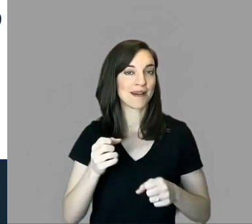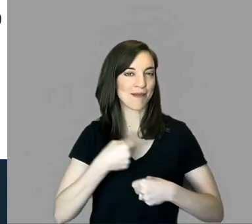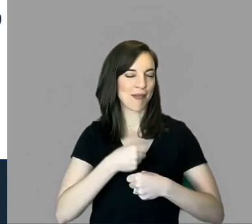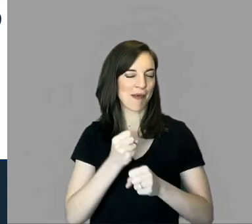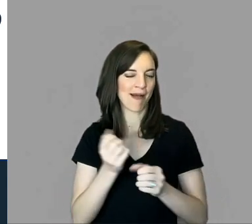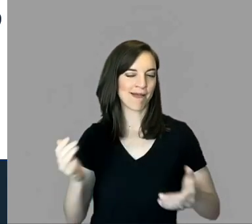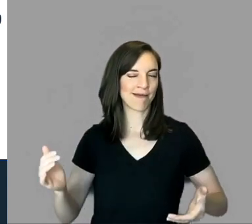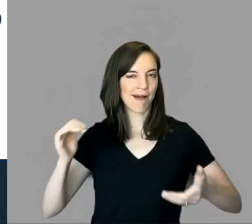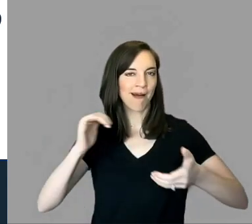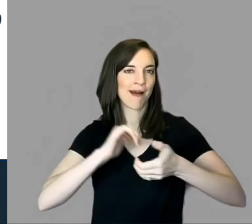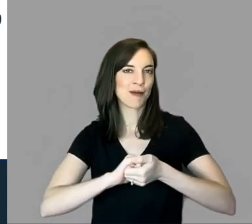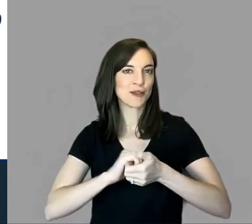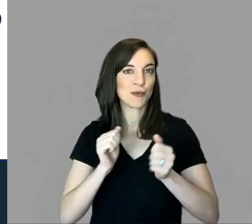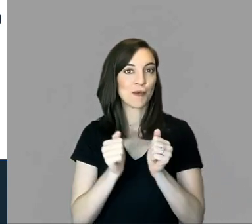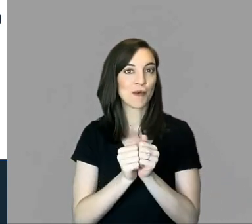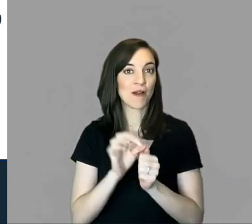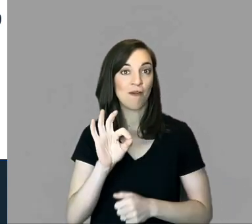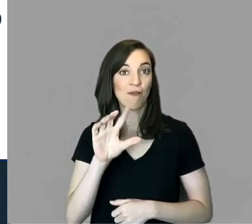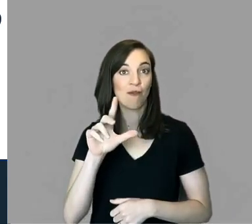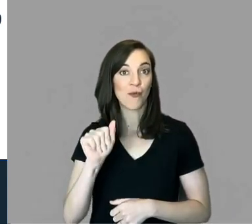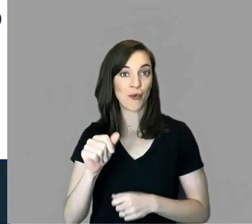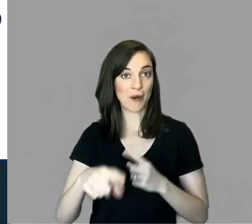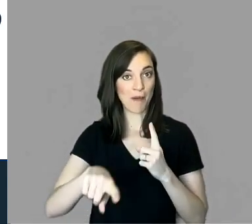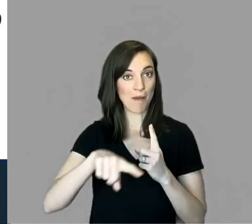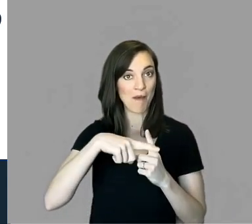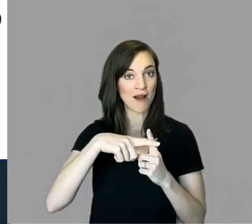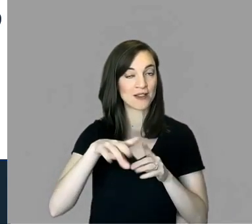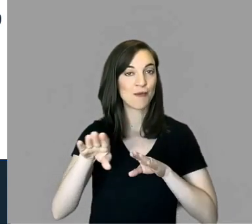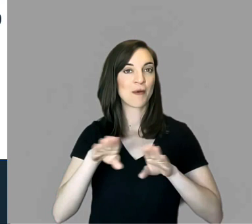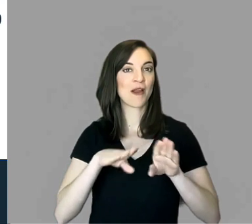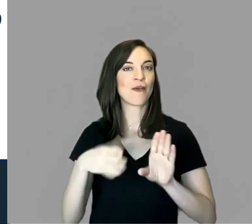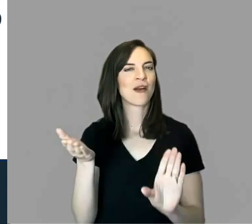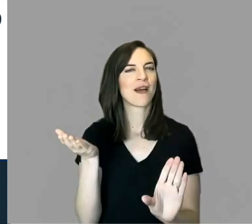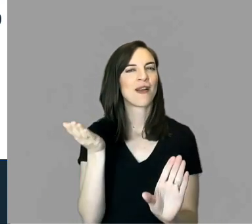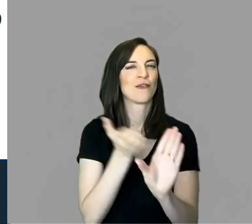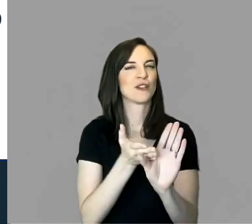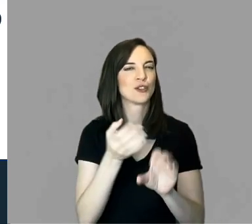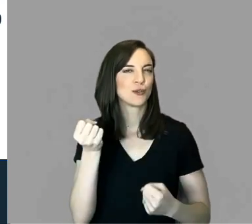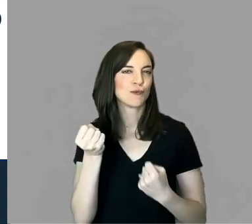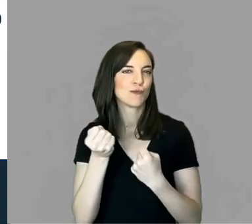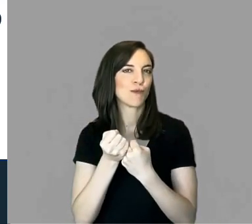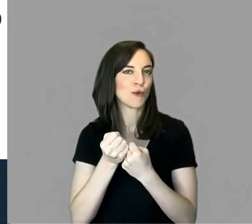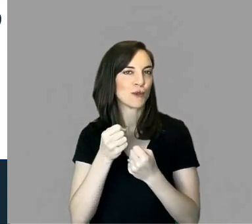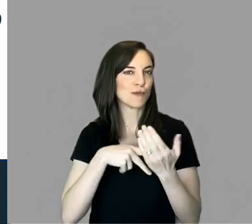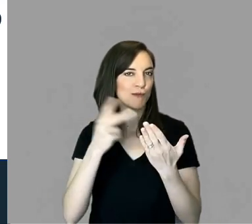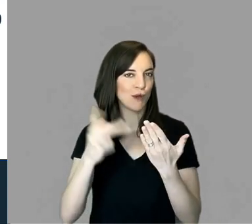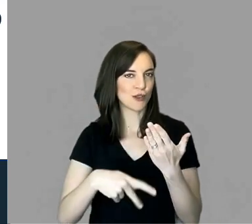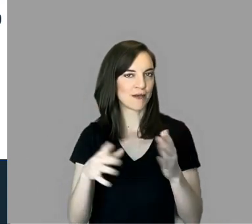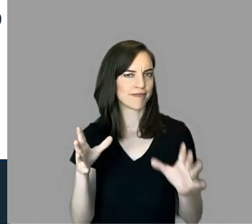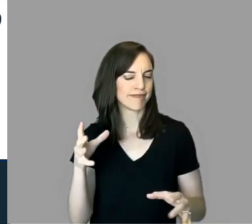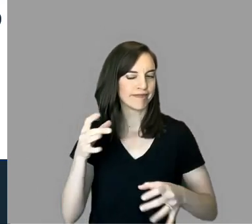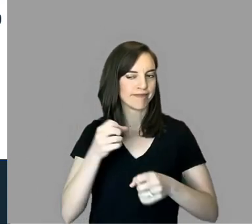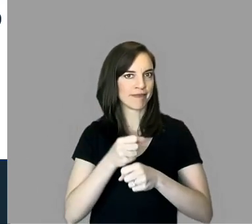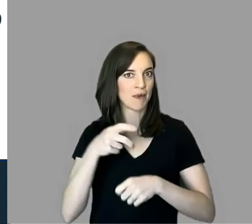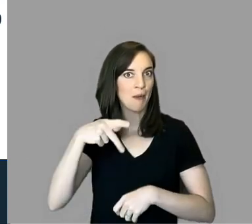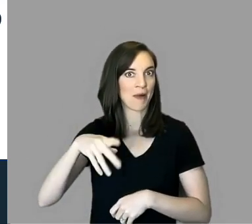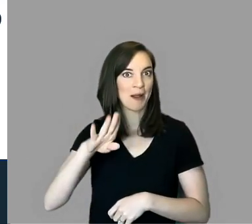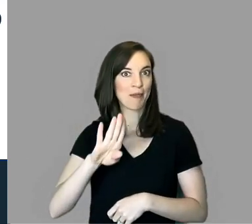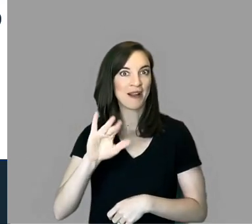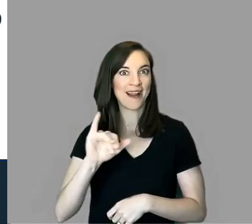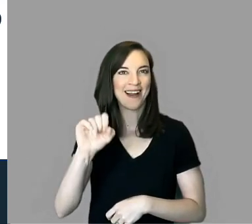Education. This video was made in collaboration with the Florida Positive Behavioral Interventions and Supports Project, or